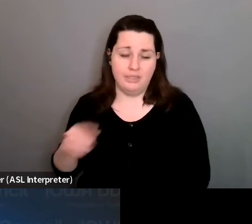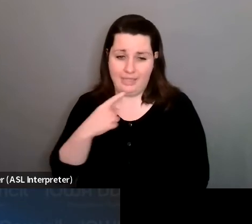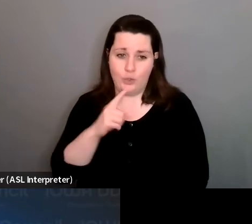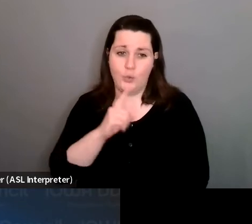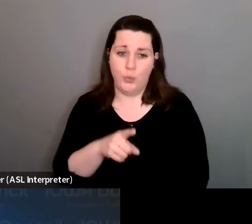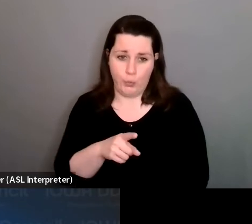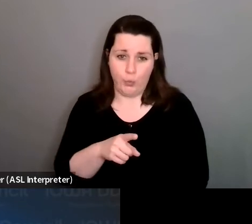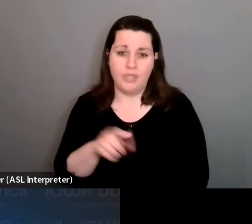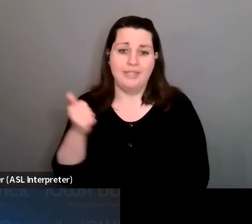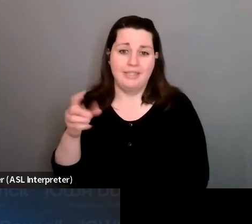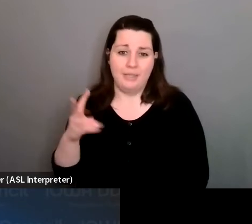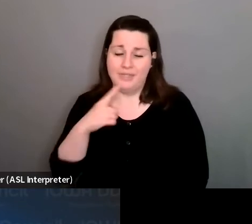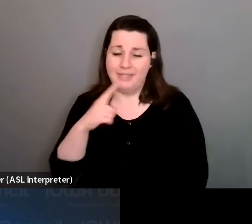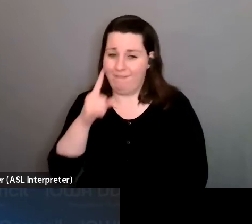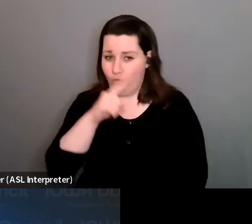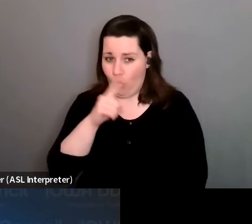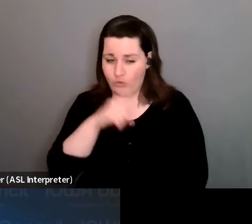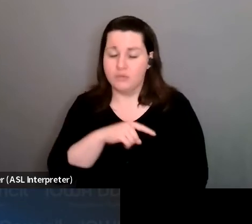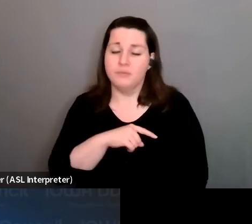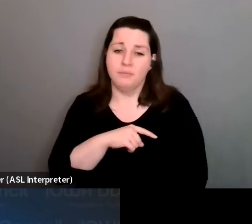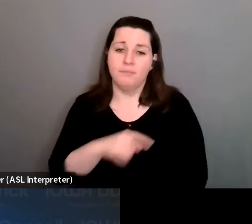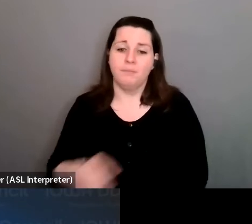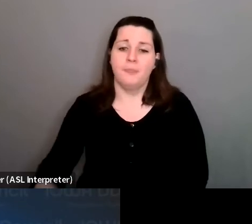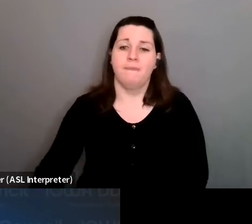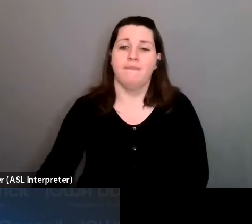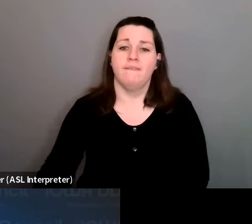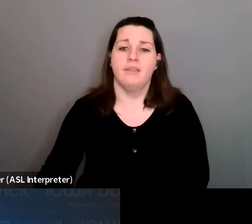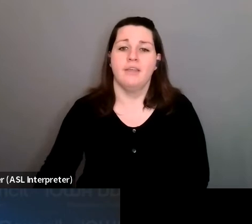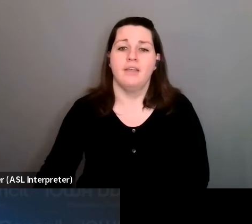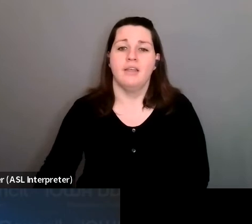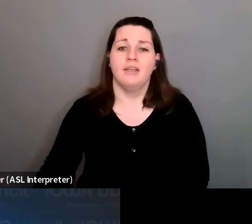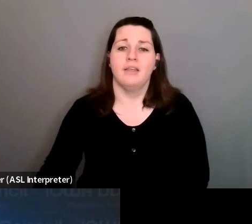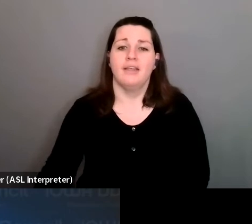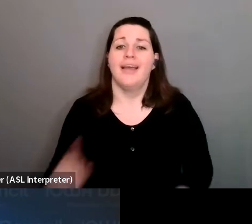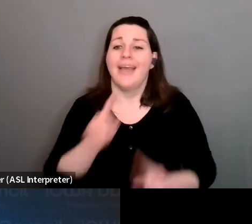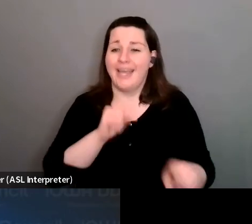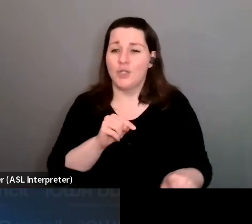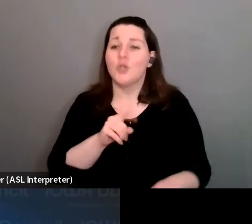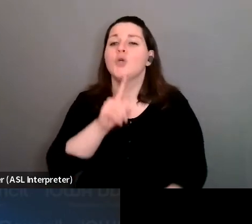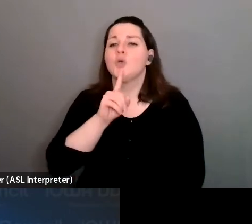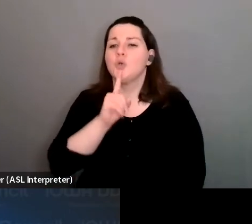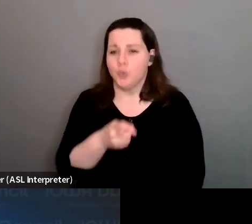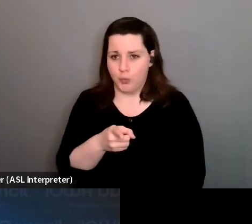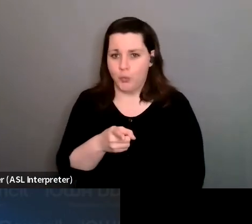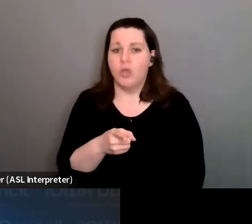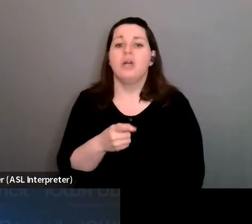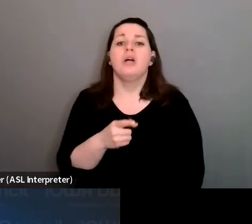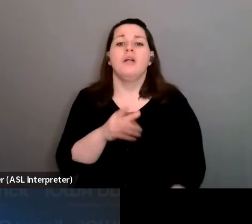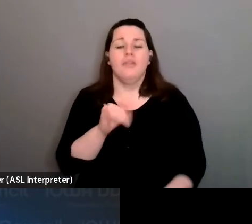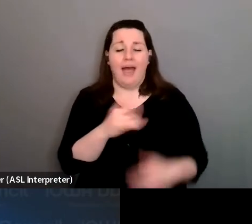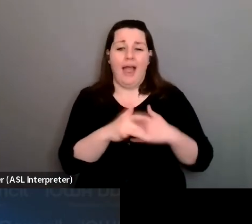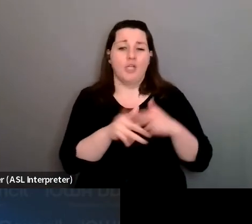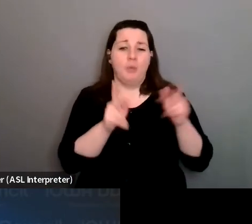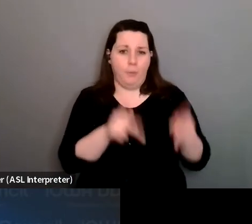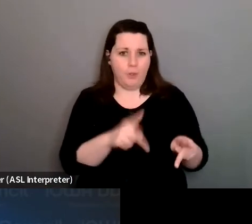and 16% answered false. The answer is true. The eligible individual is always the account owner, which is